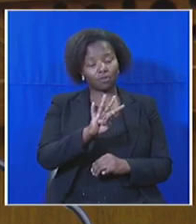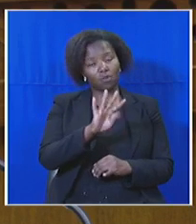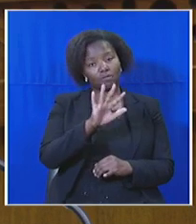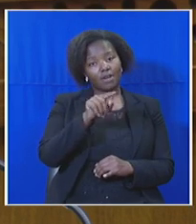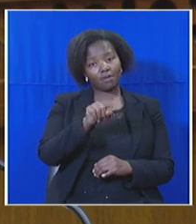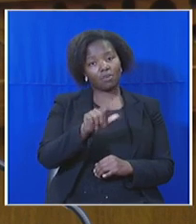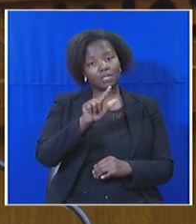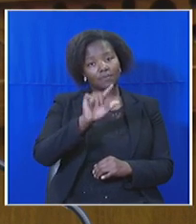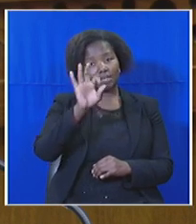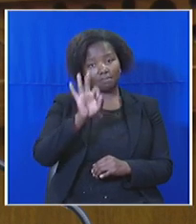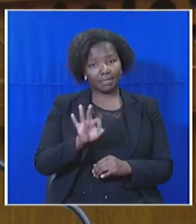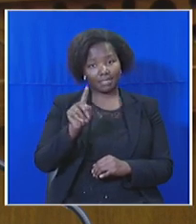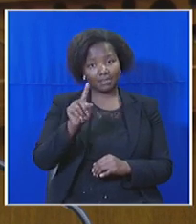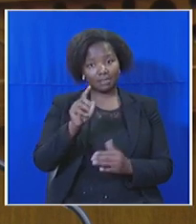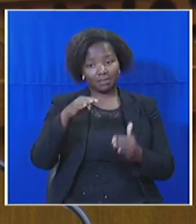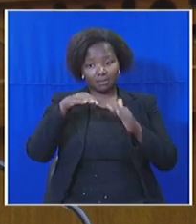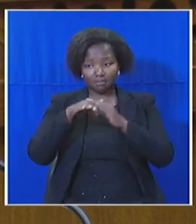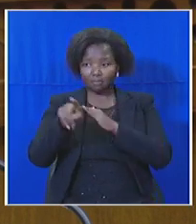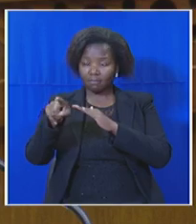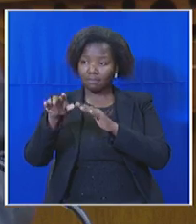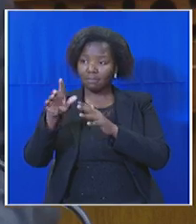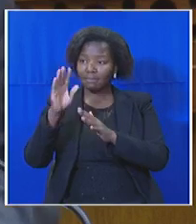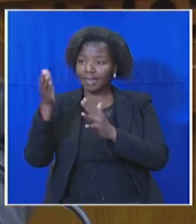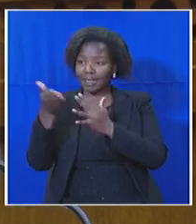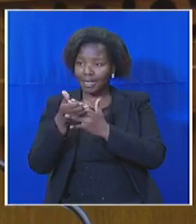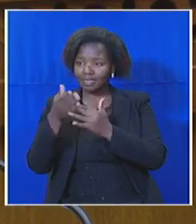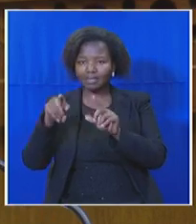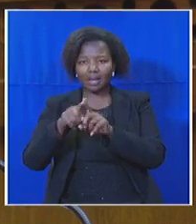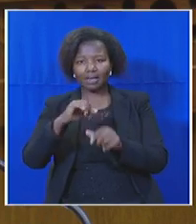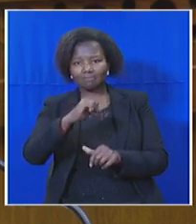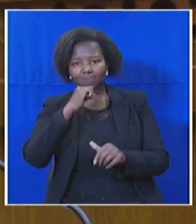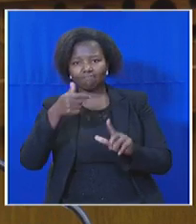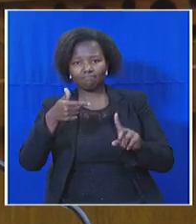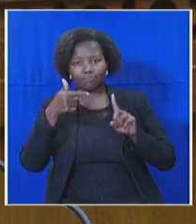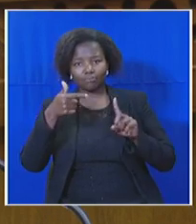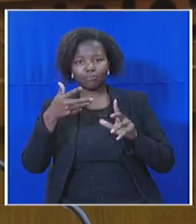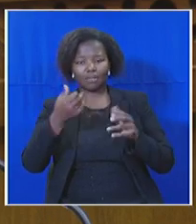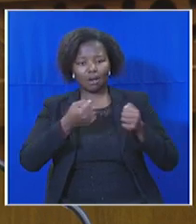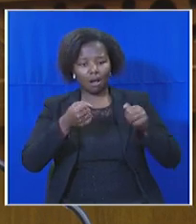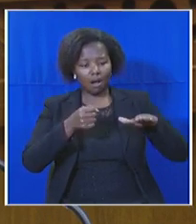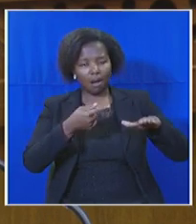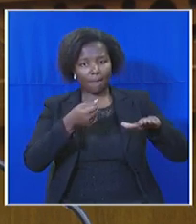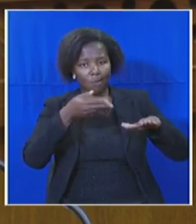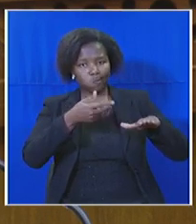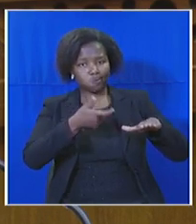45.7% were killed whilst attending to complaints, such as robbery, hijacking, and cash in transit.